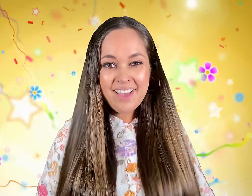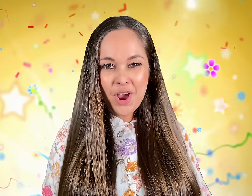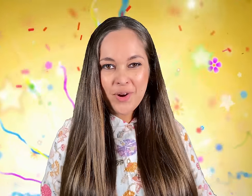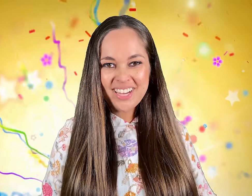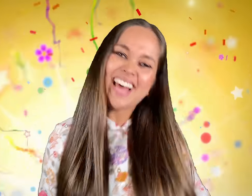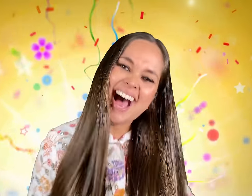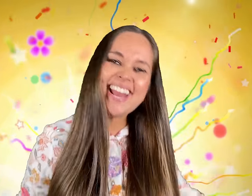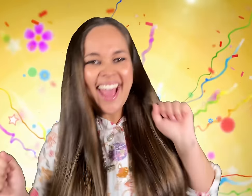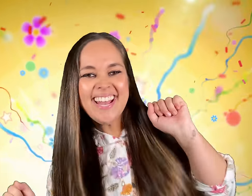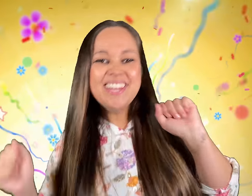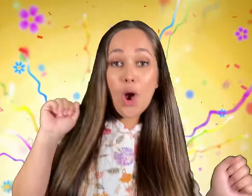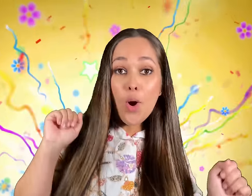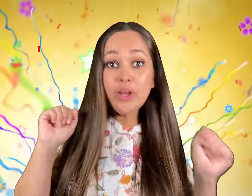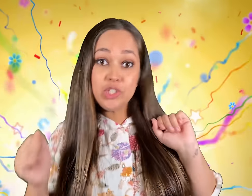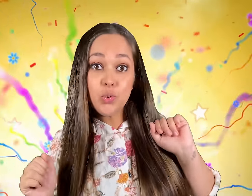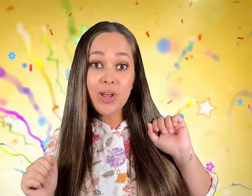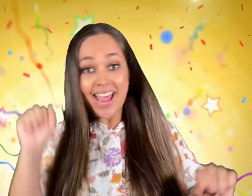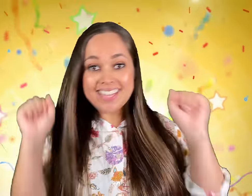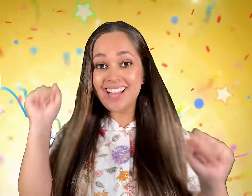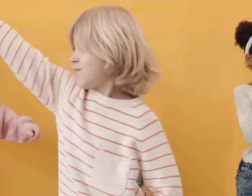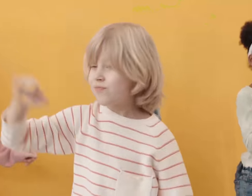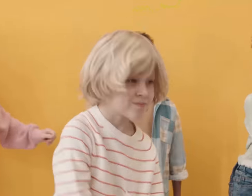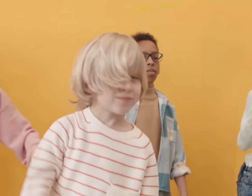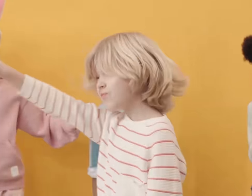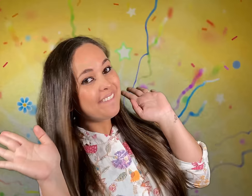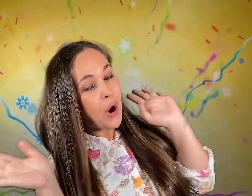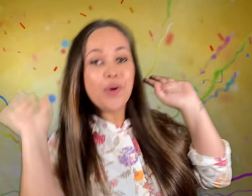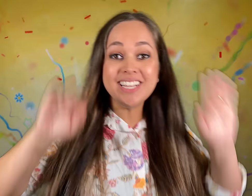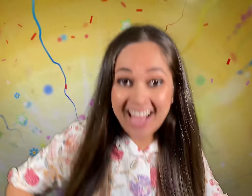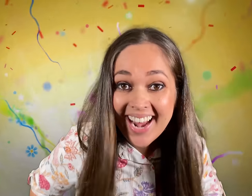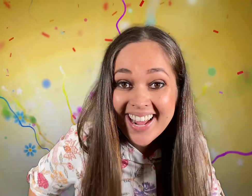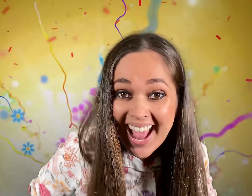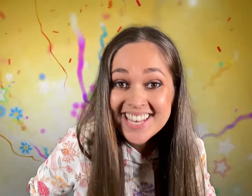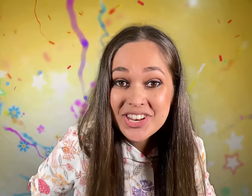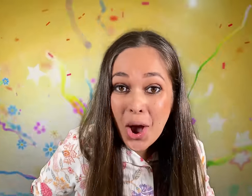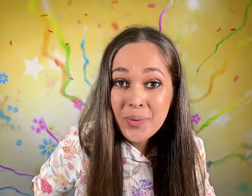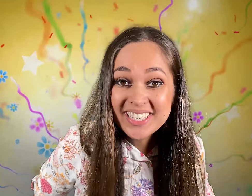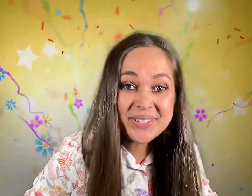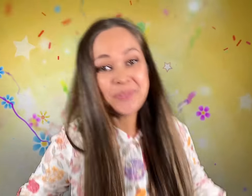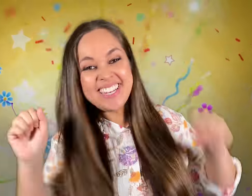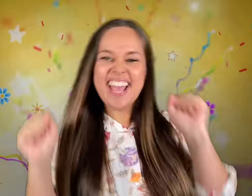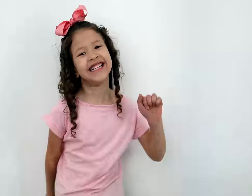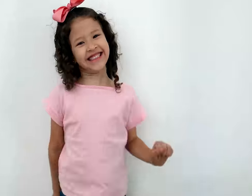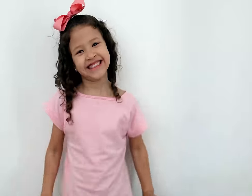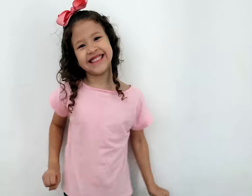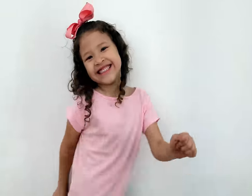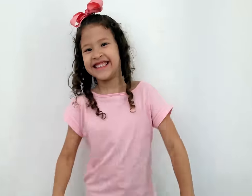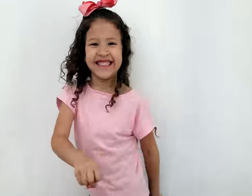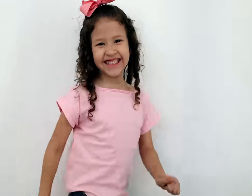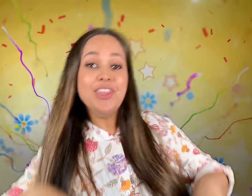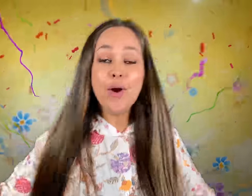tear. If you're excited and you know it, do a dance. If you're excited and you know it, do a